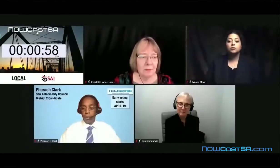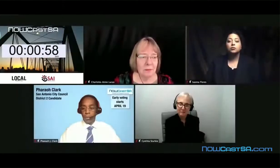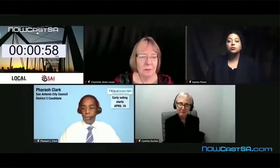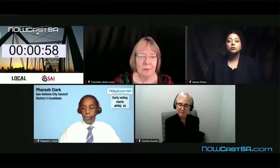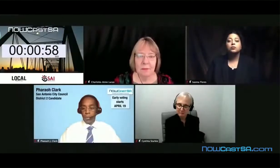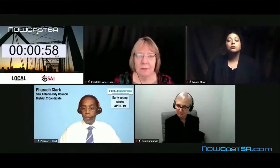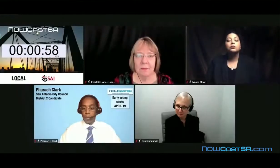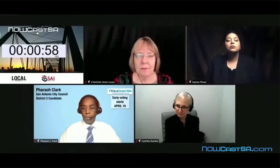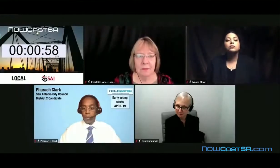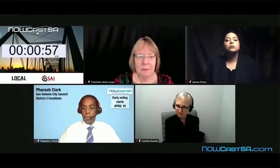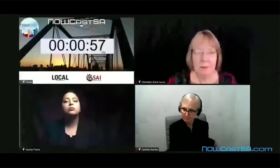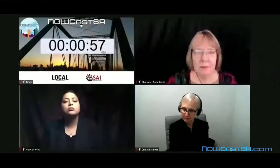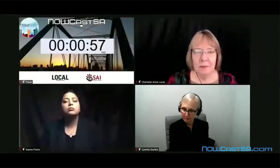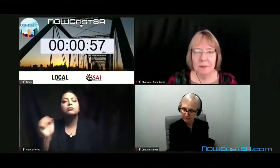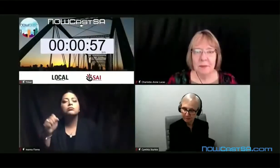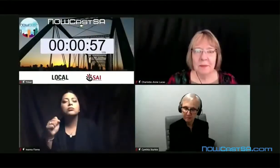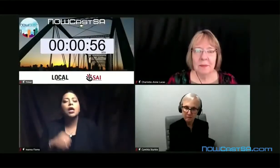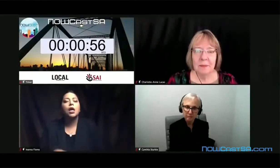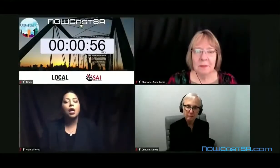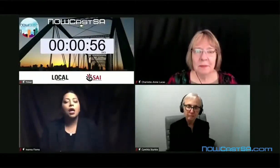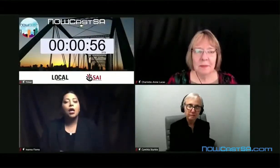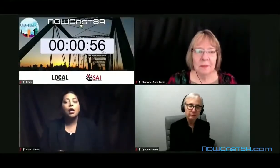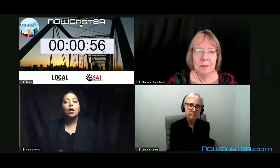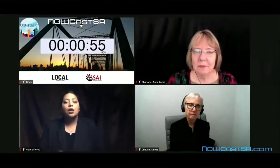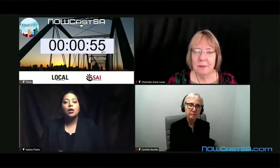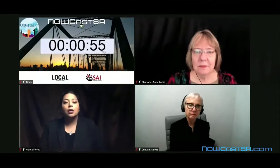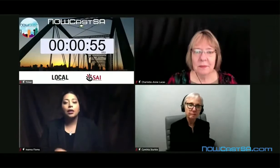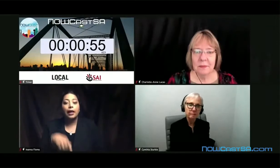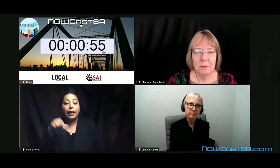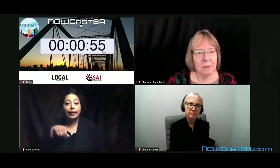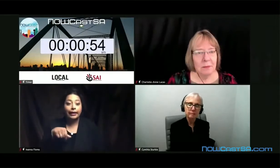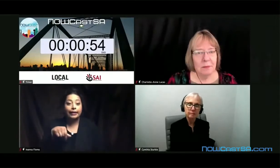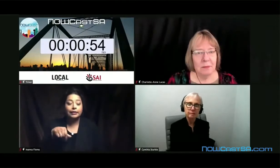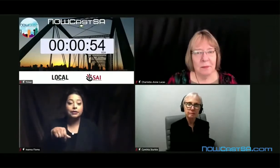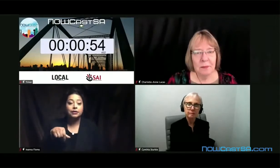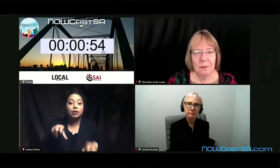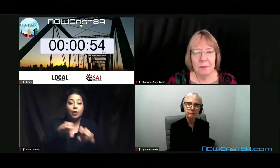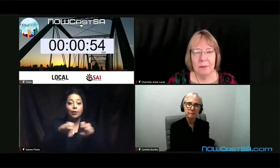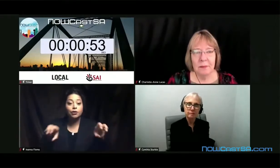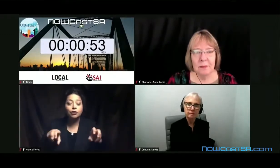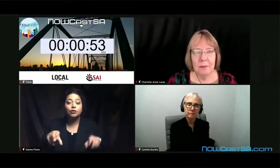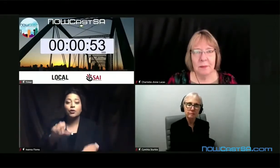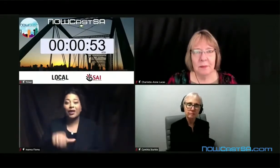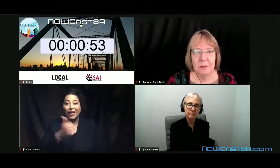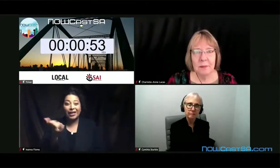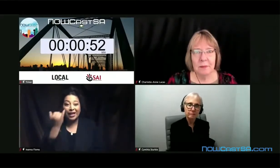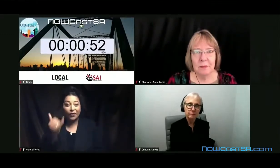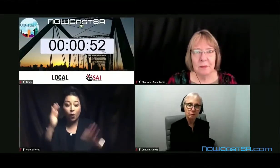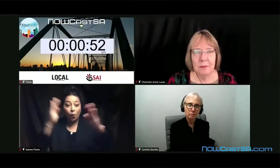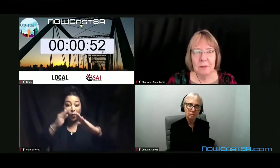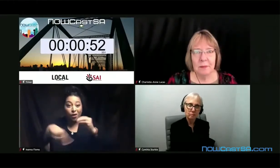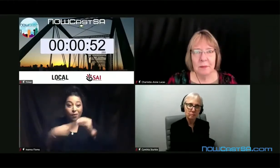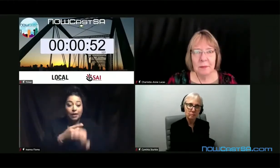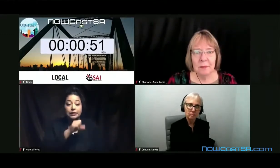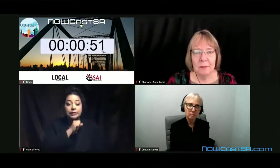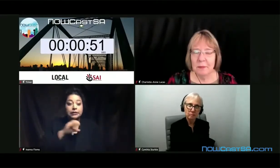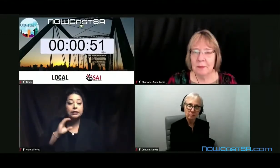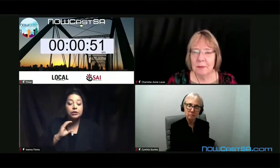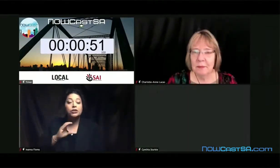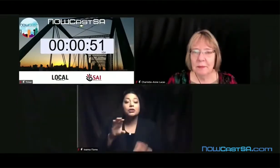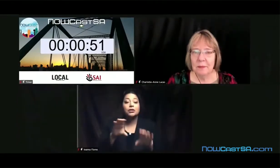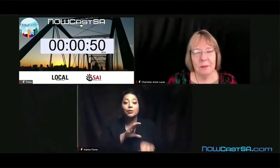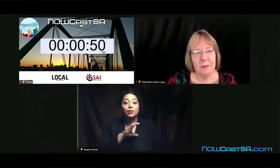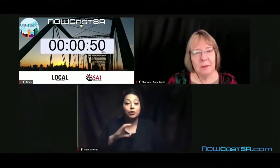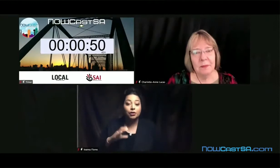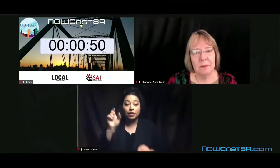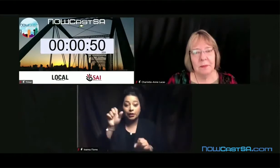Yes, one of the things that when it comes to this commission or any commission, if you're worried about the senior commission, if you don't know where to start, we can start with